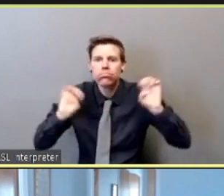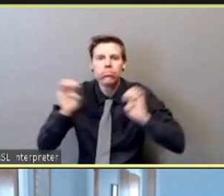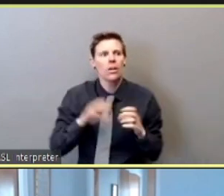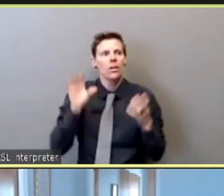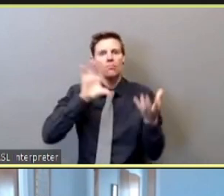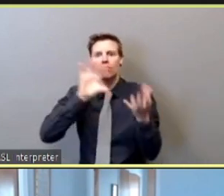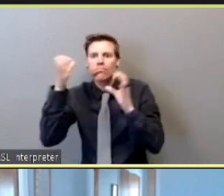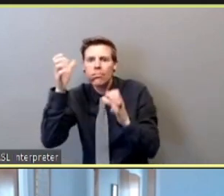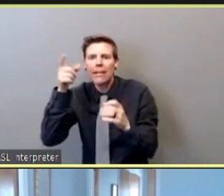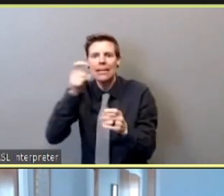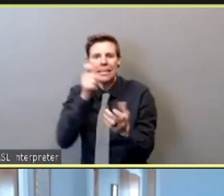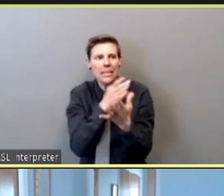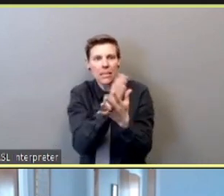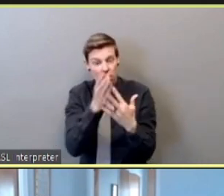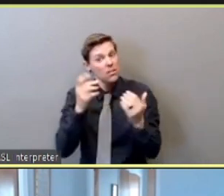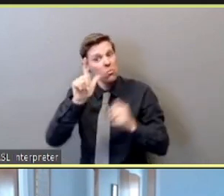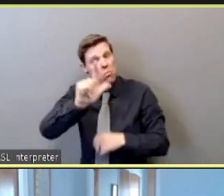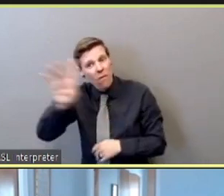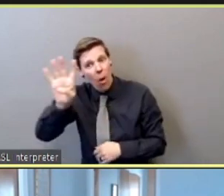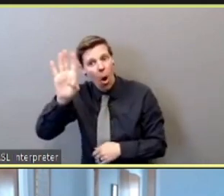24/7, and the number is